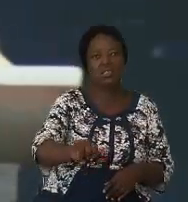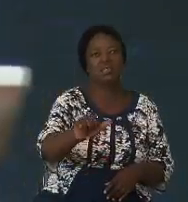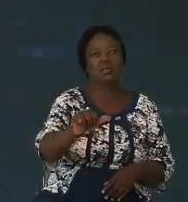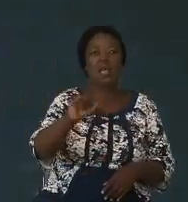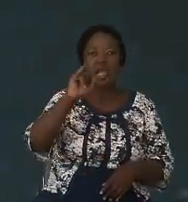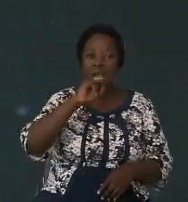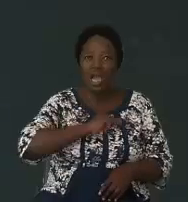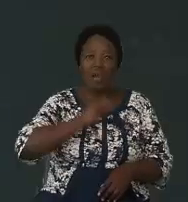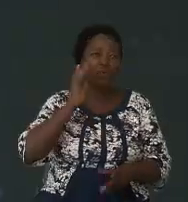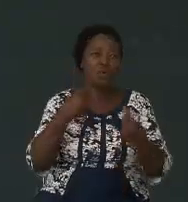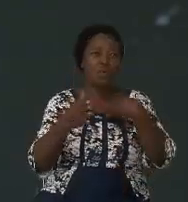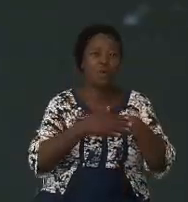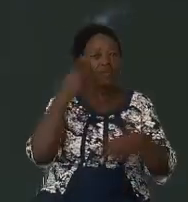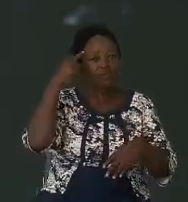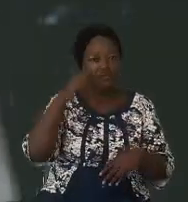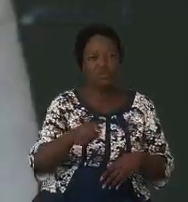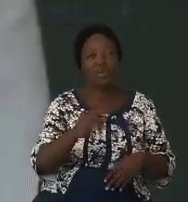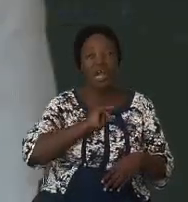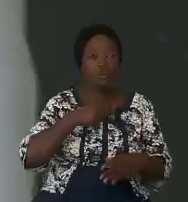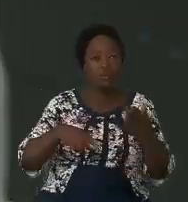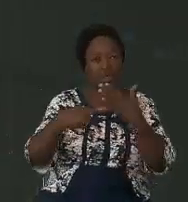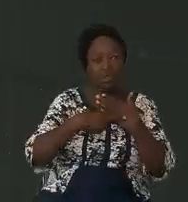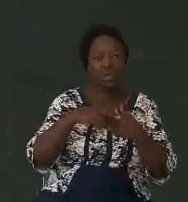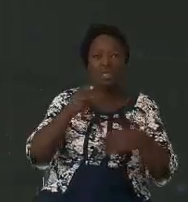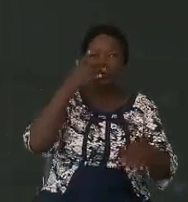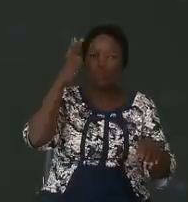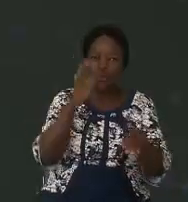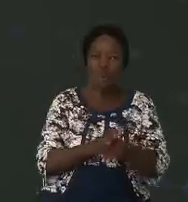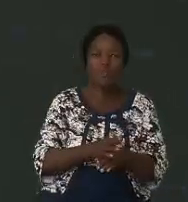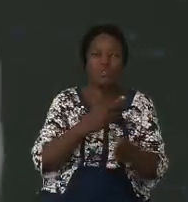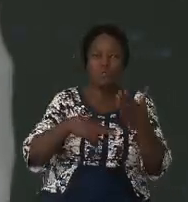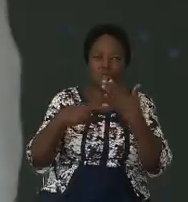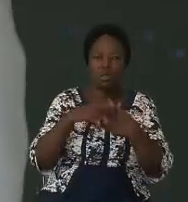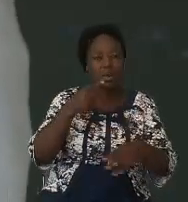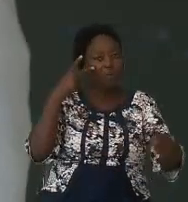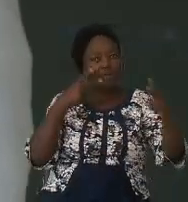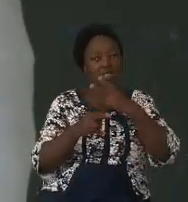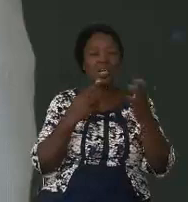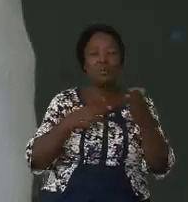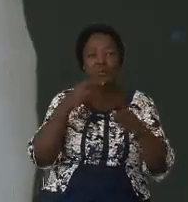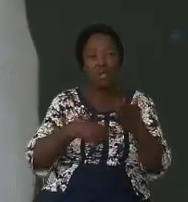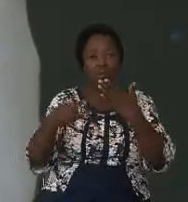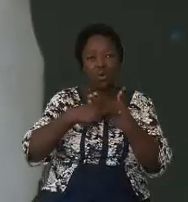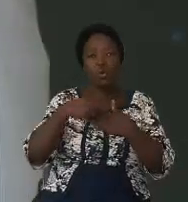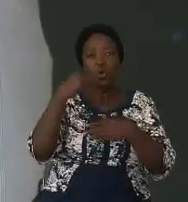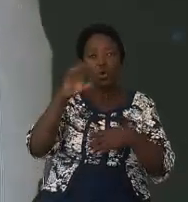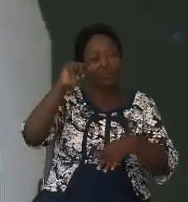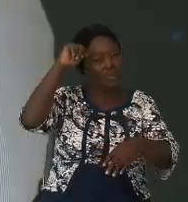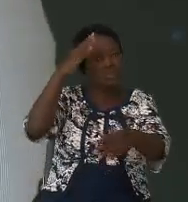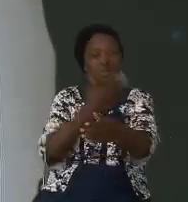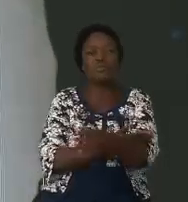will come back for you. I will return. The promised return,